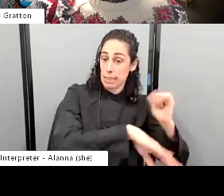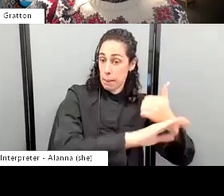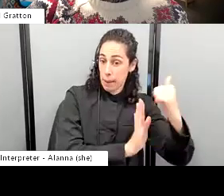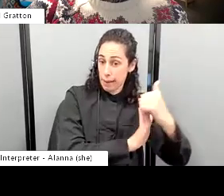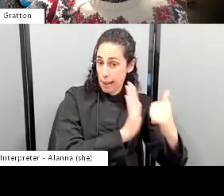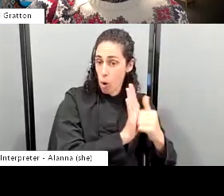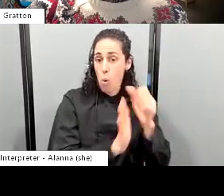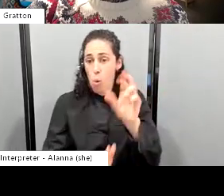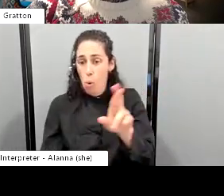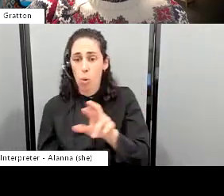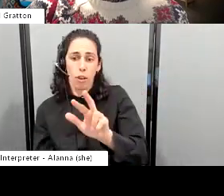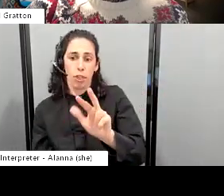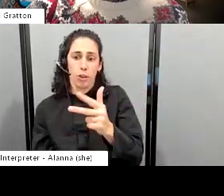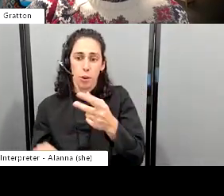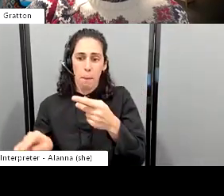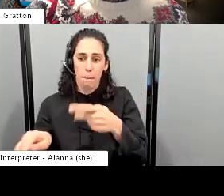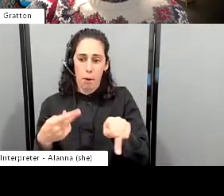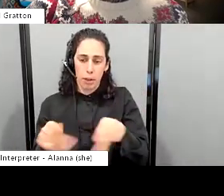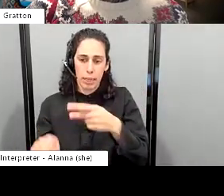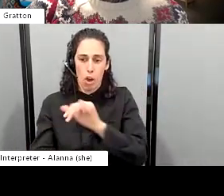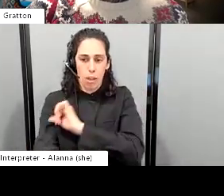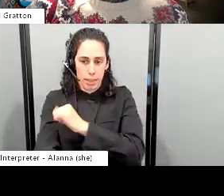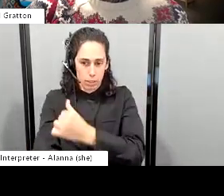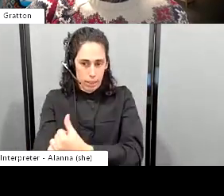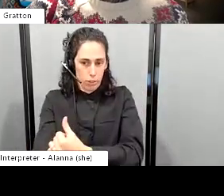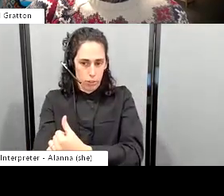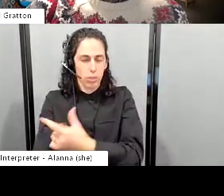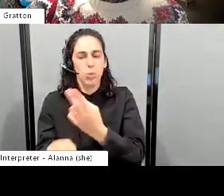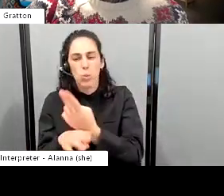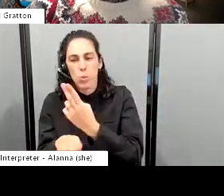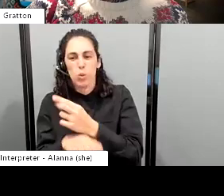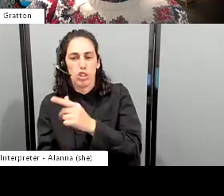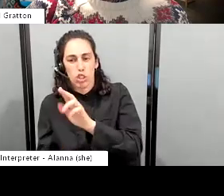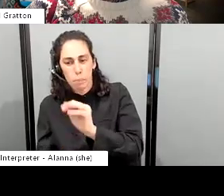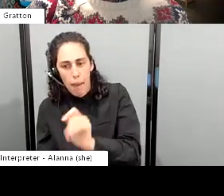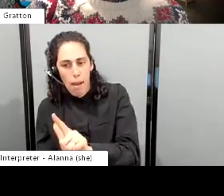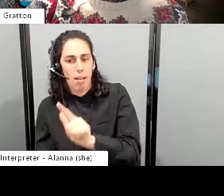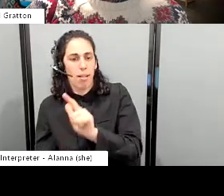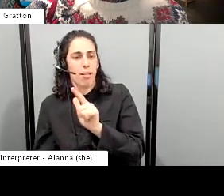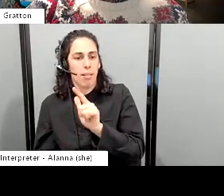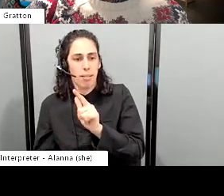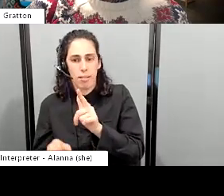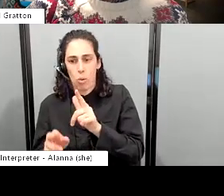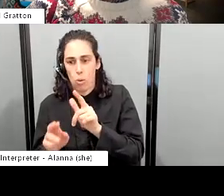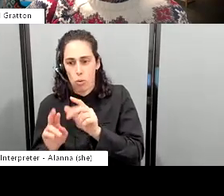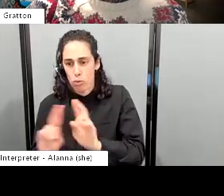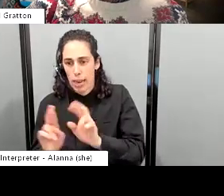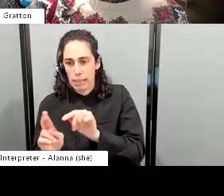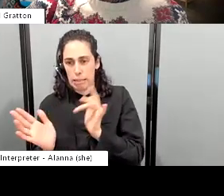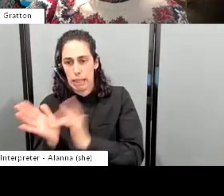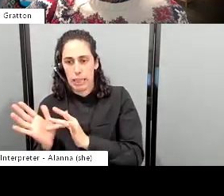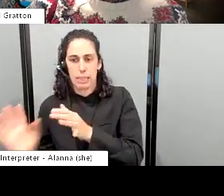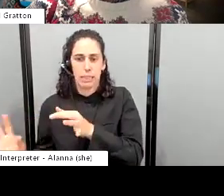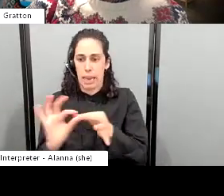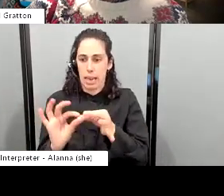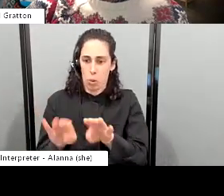get into ChatGPT and pretty safe. But just to make sure you're feeling comfortable and understand where your information